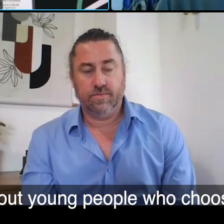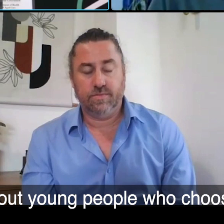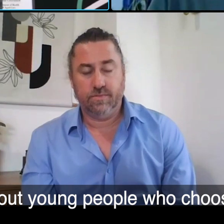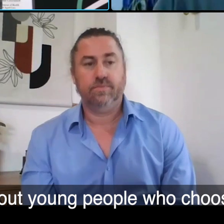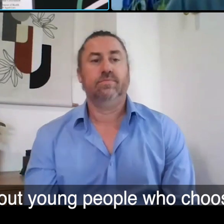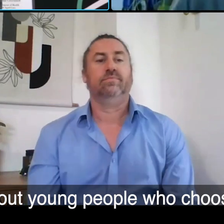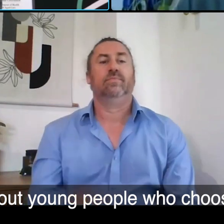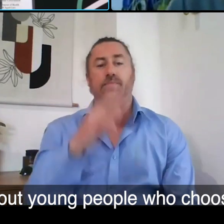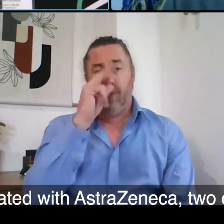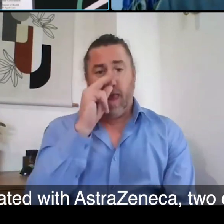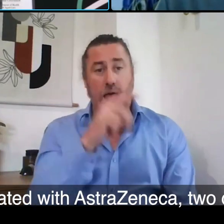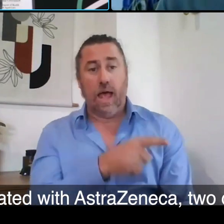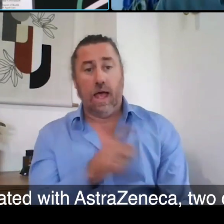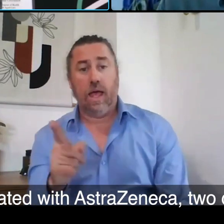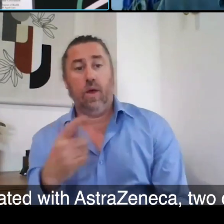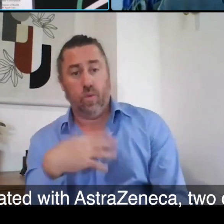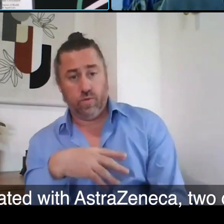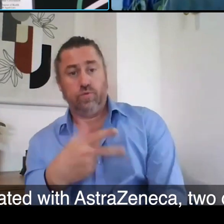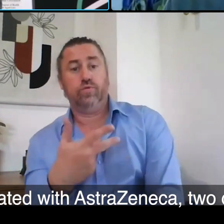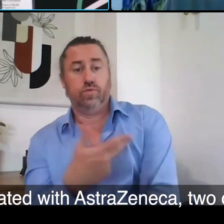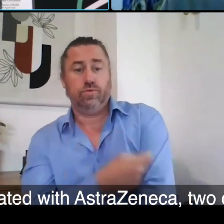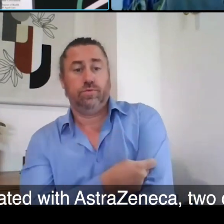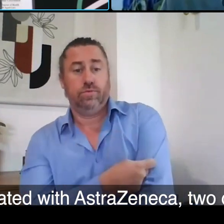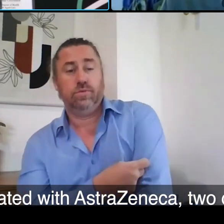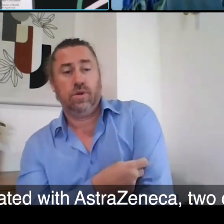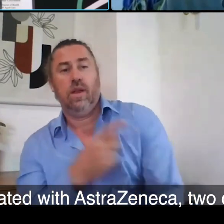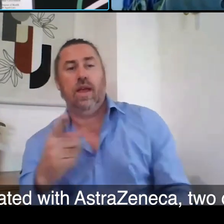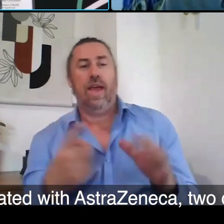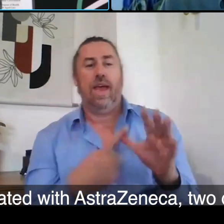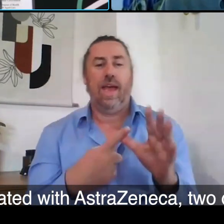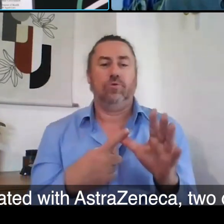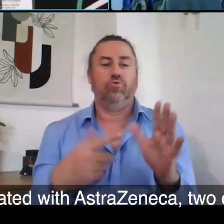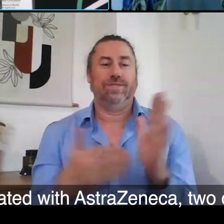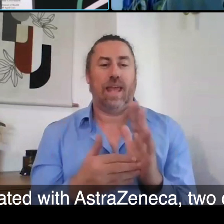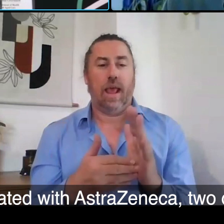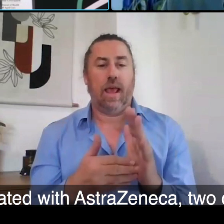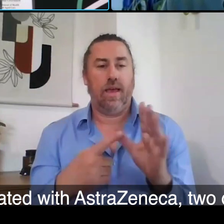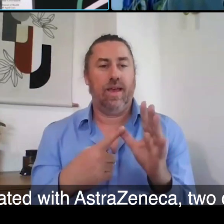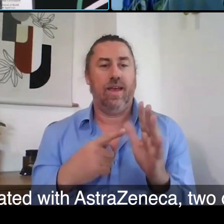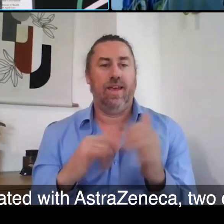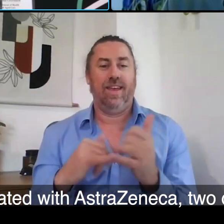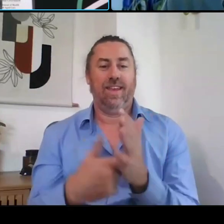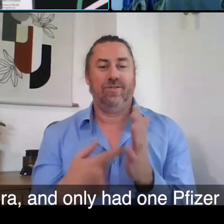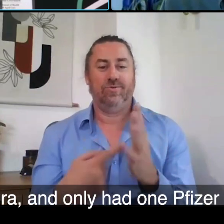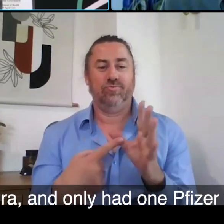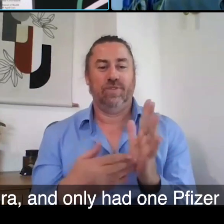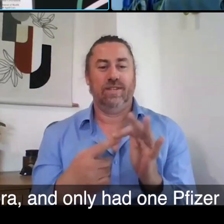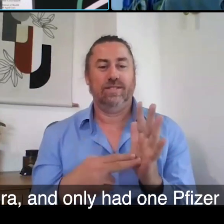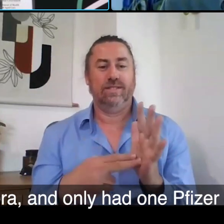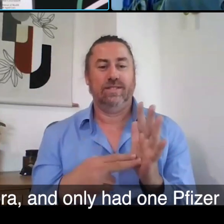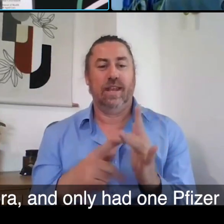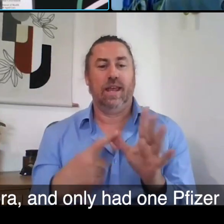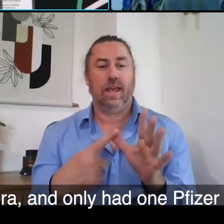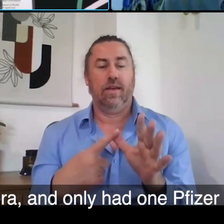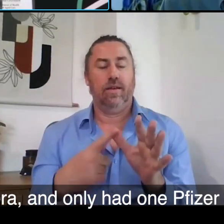about young people who choose to get vaccinated with AstraZeneca? I think AstraZeneca's 2 doses, etc.,